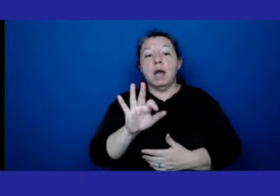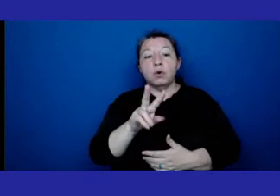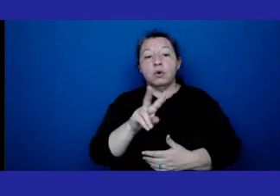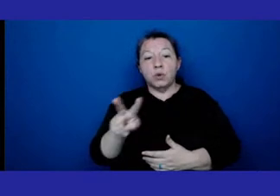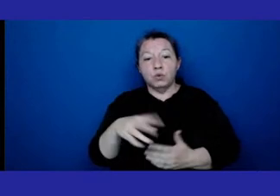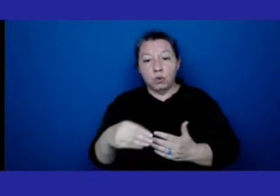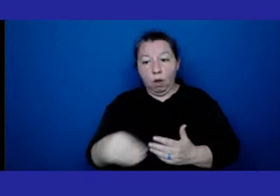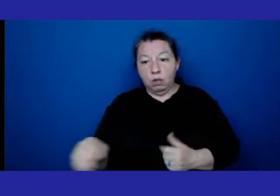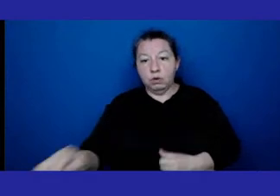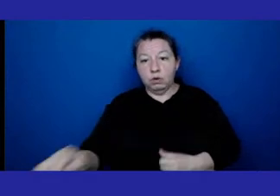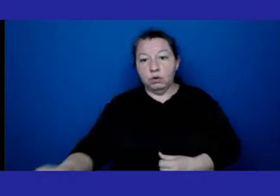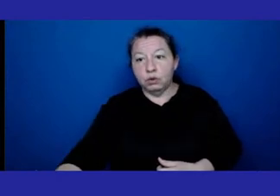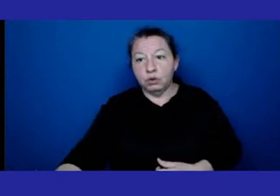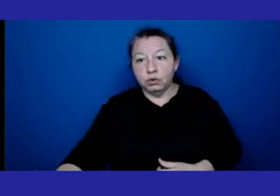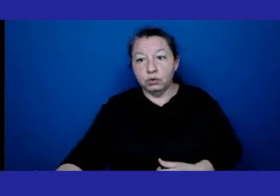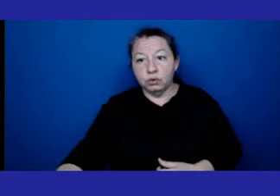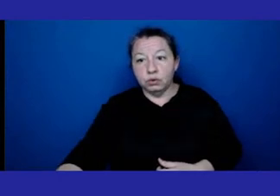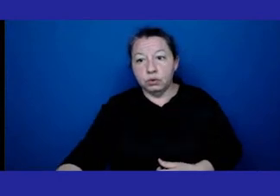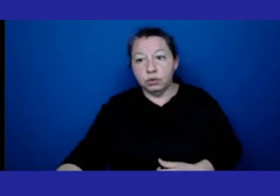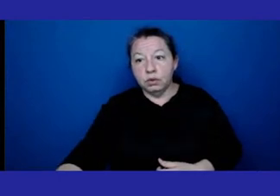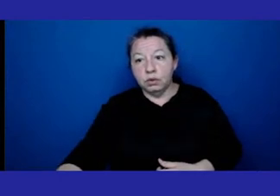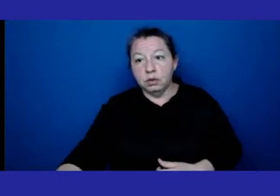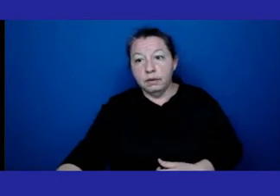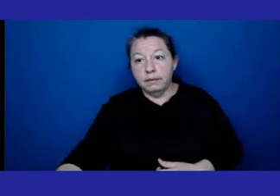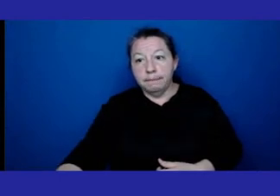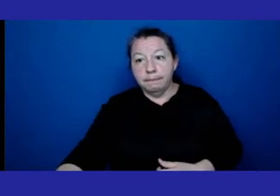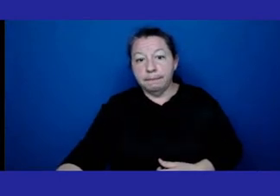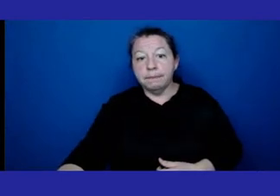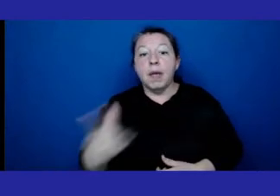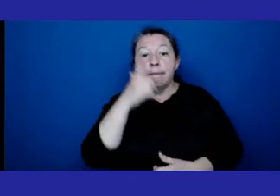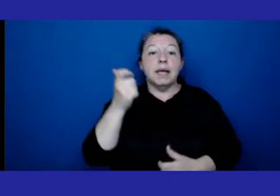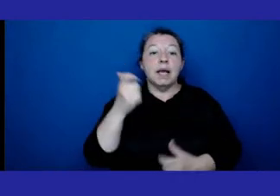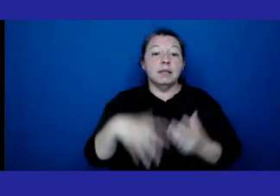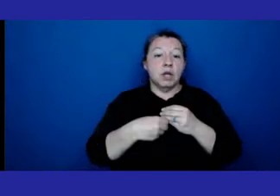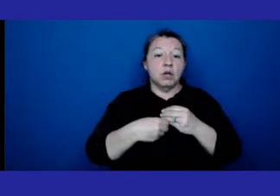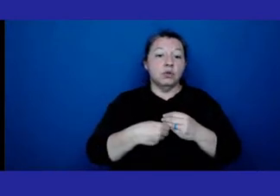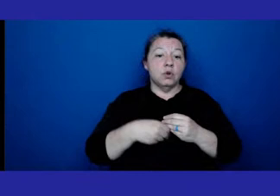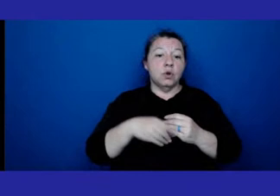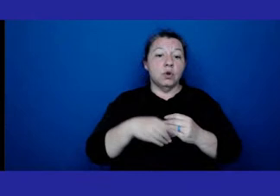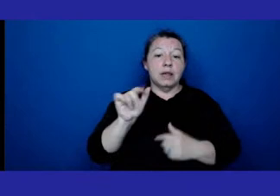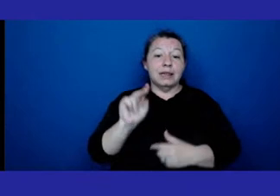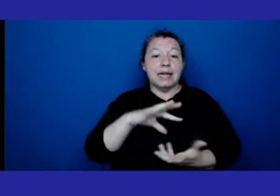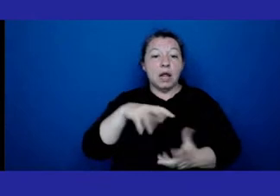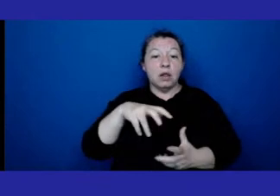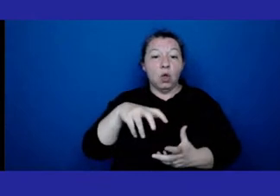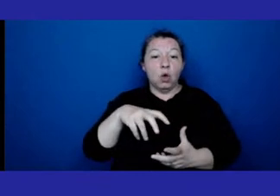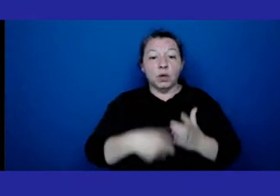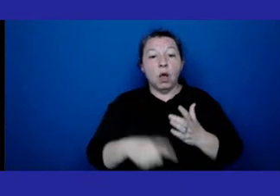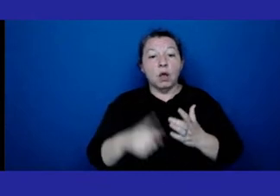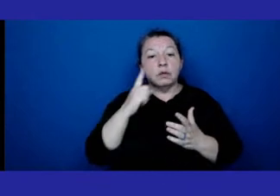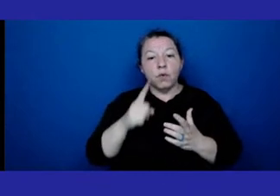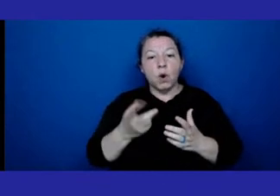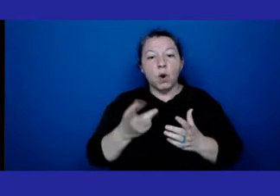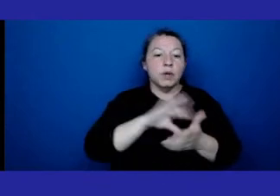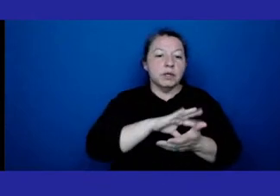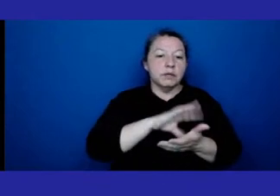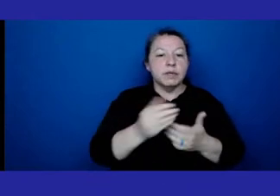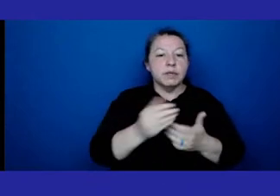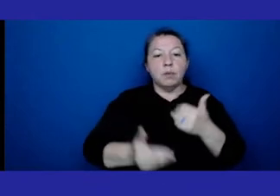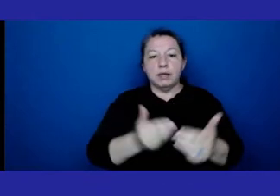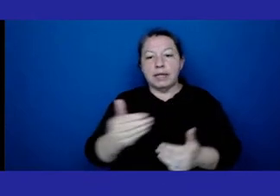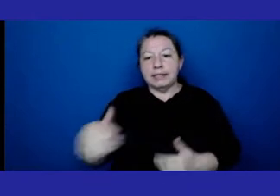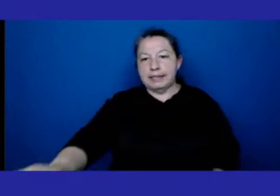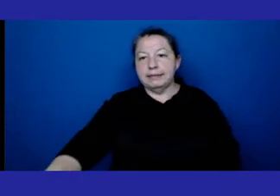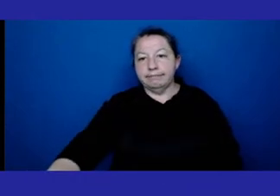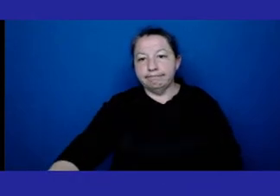$51,338,922. Due to additional linen and laundry costs related for increased volumes and processing.